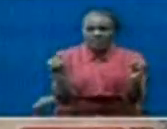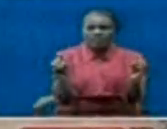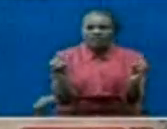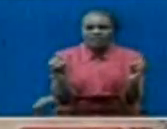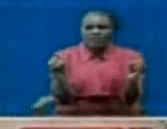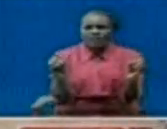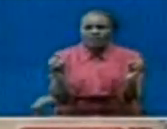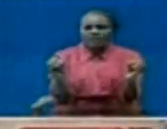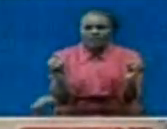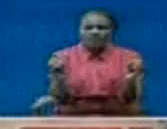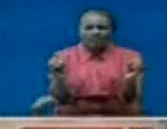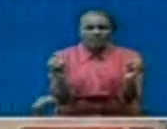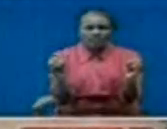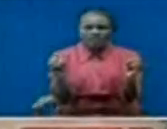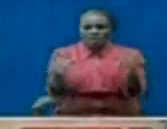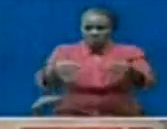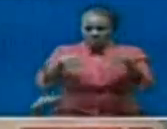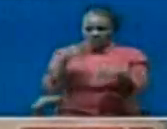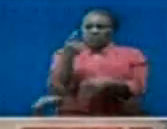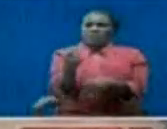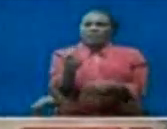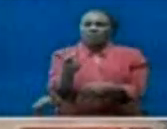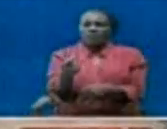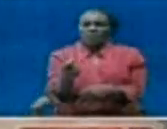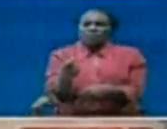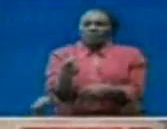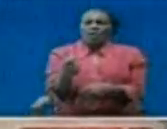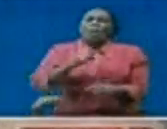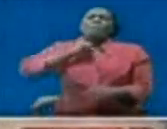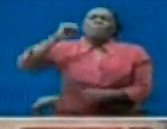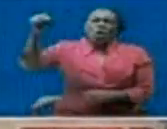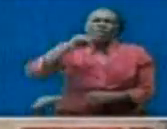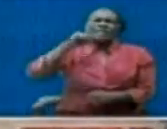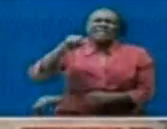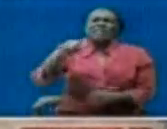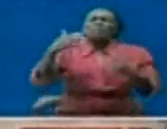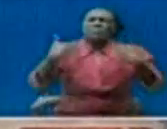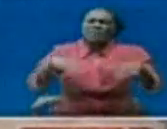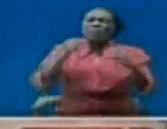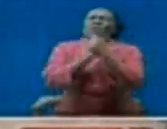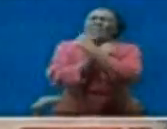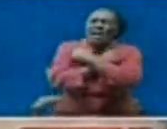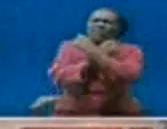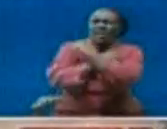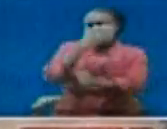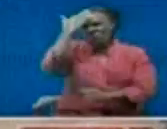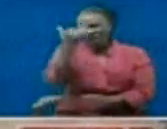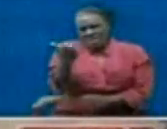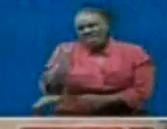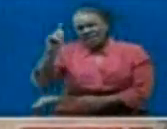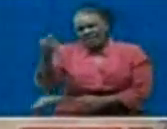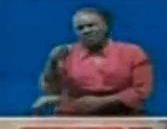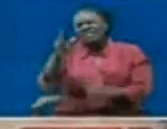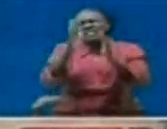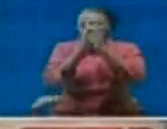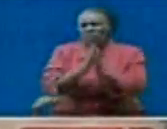So it balkanizes countries. Hold that thought, gentlemen. I'll come back and talk about that. And also, what is the obsession with politics in this country? Why is politics almost like religion